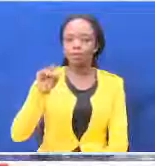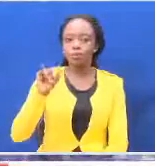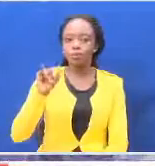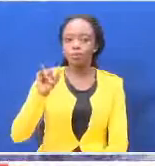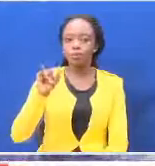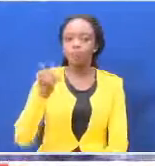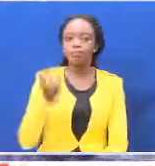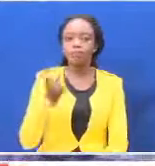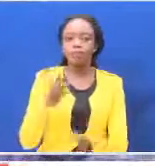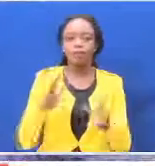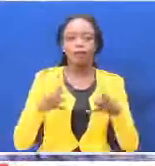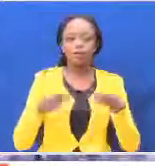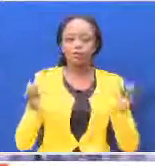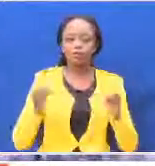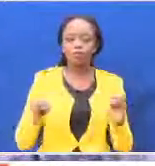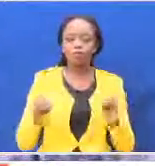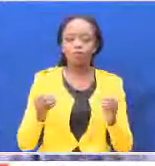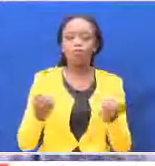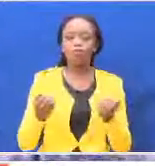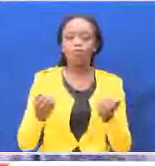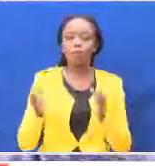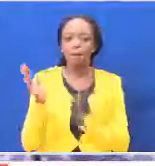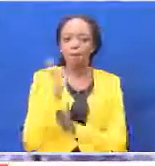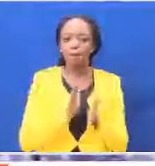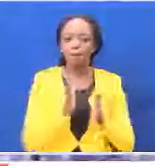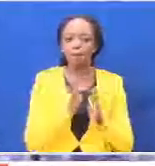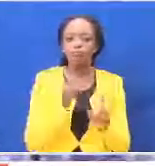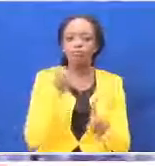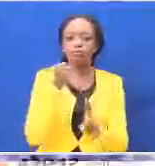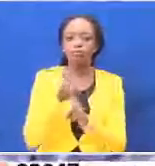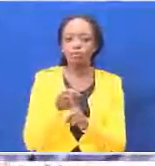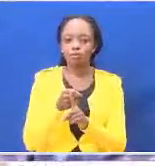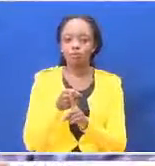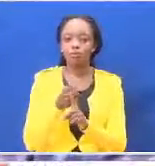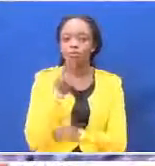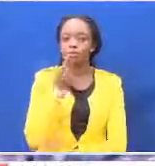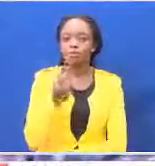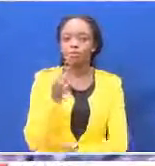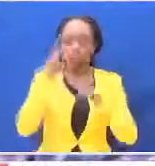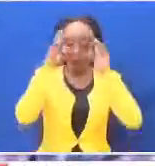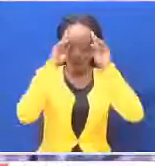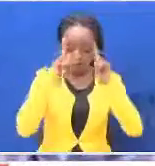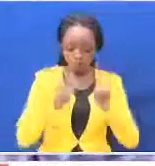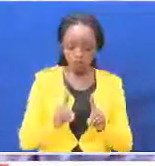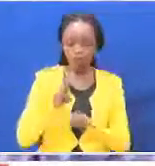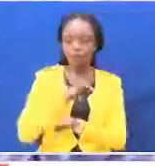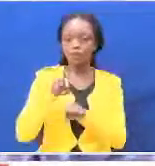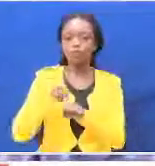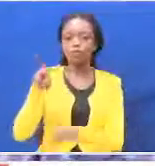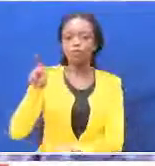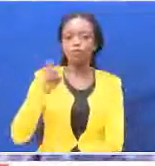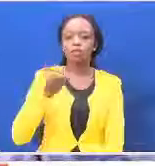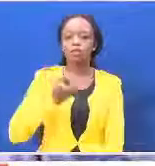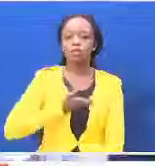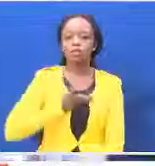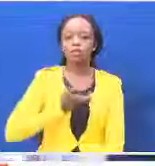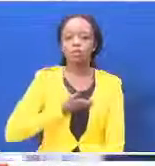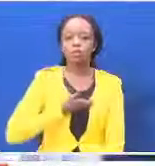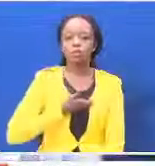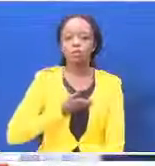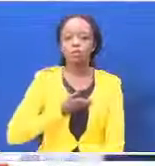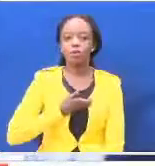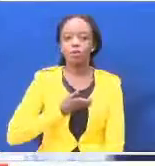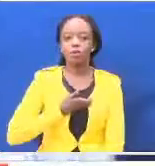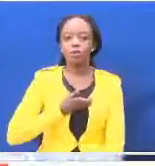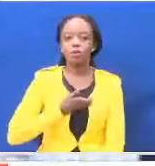have denied that they masterminded the coup trial, stating that it was a decision of the National Executive Council to oust